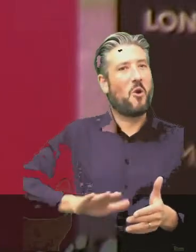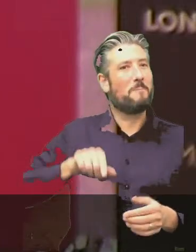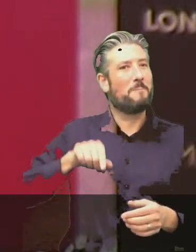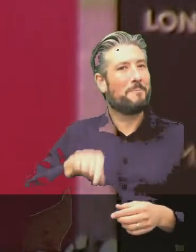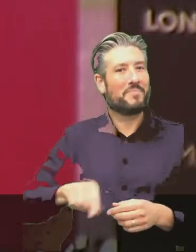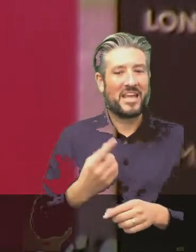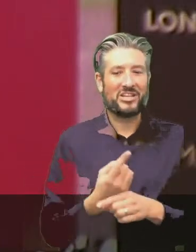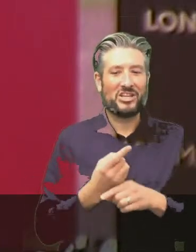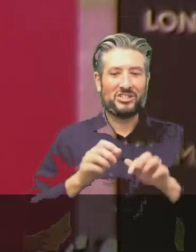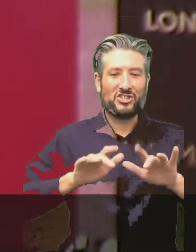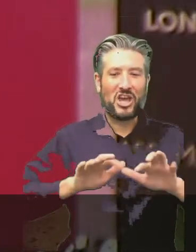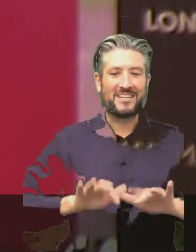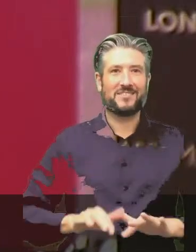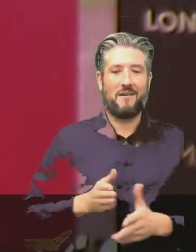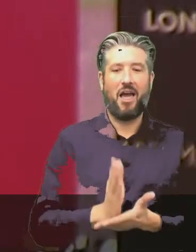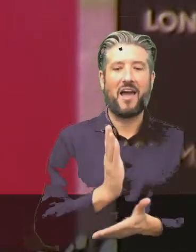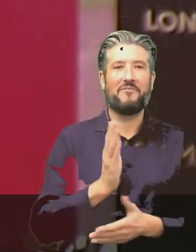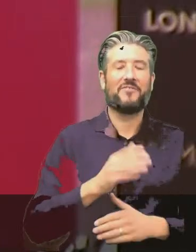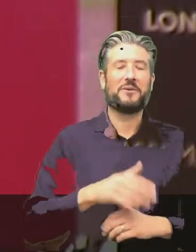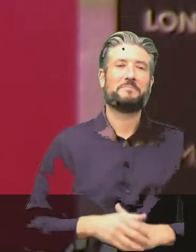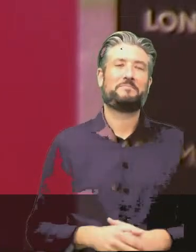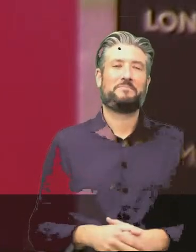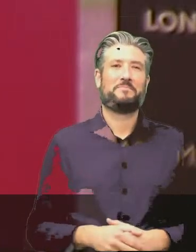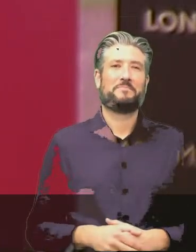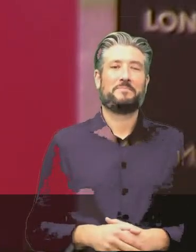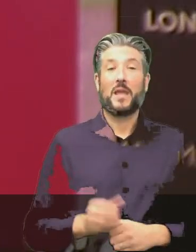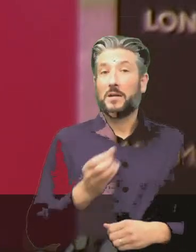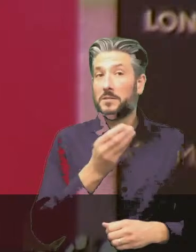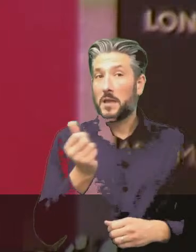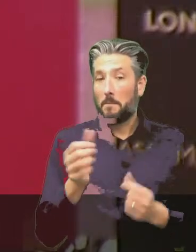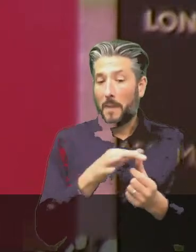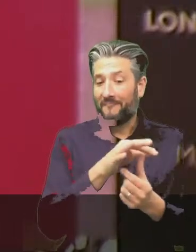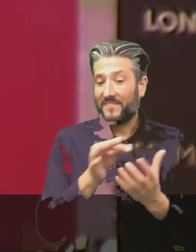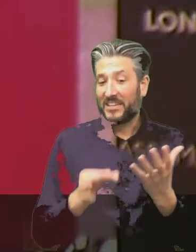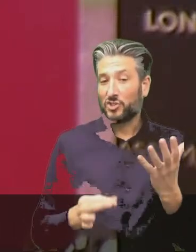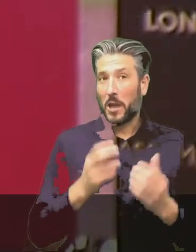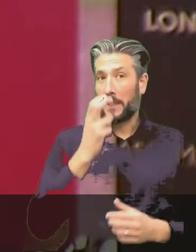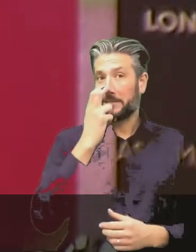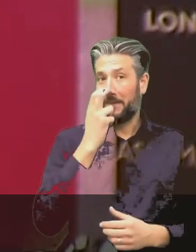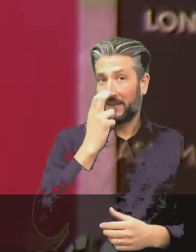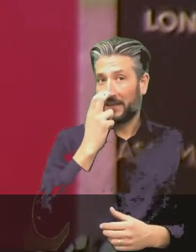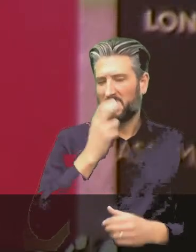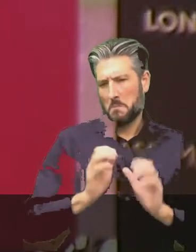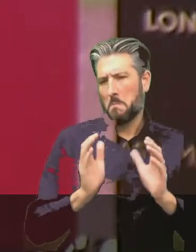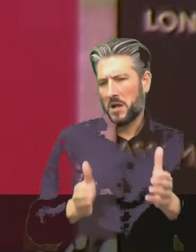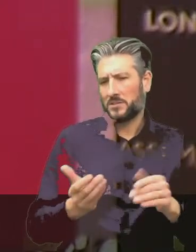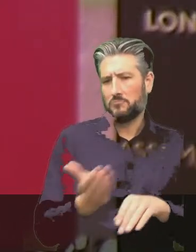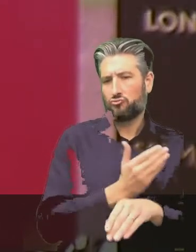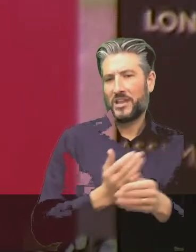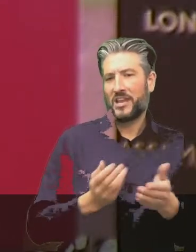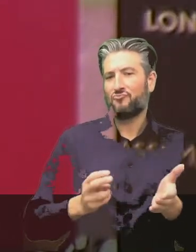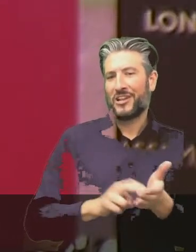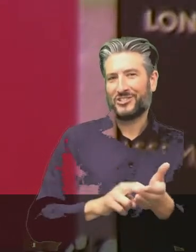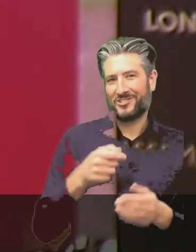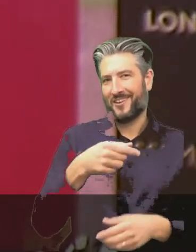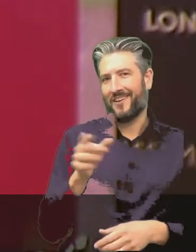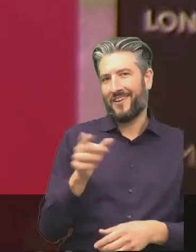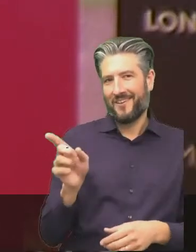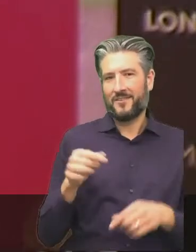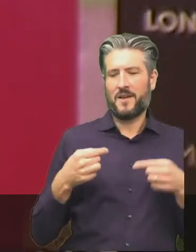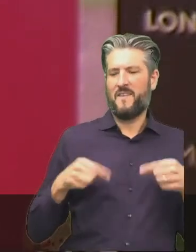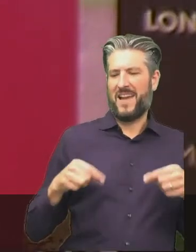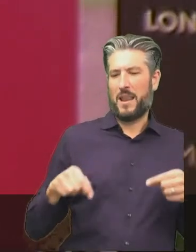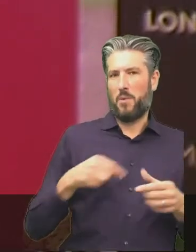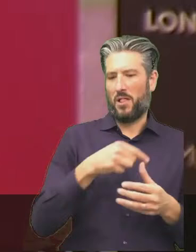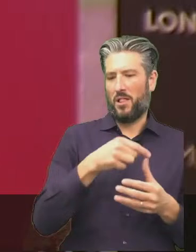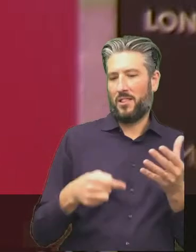will only be available to pre-registered audience members. Please be sure to register next time if you're